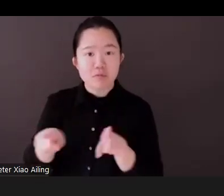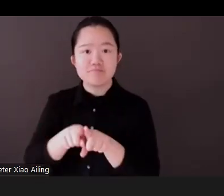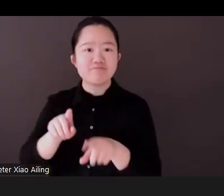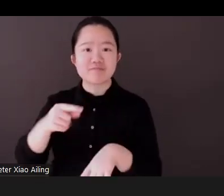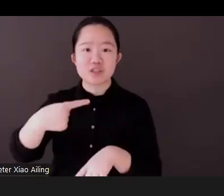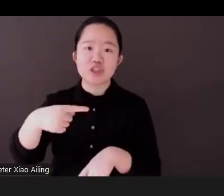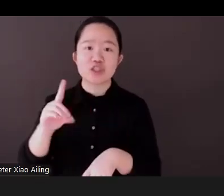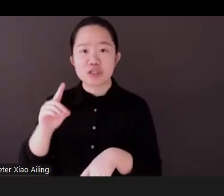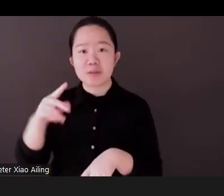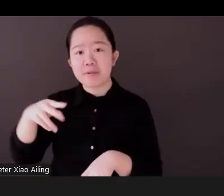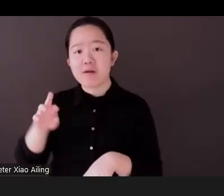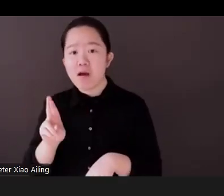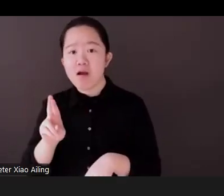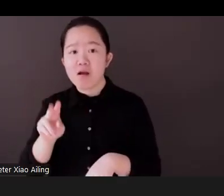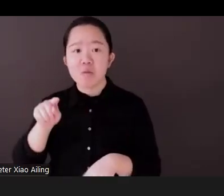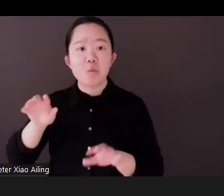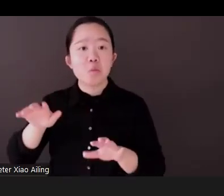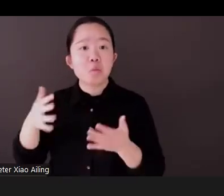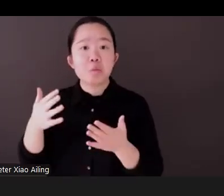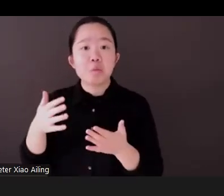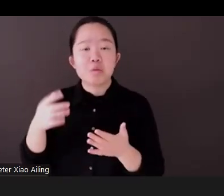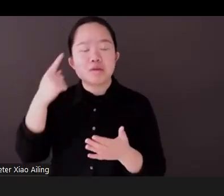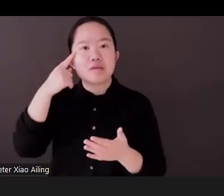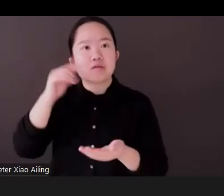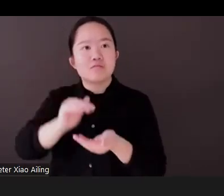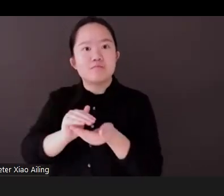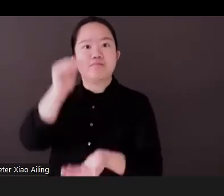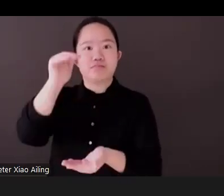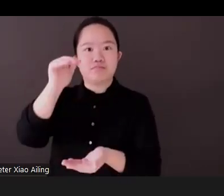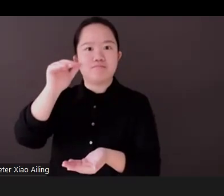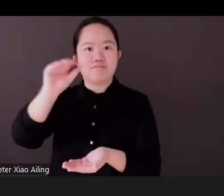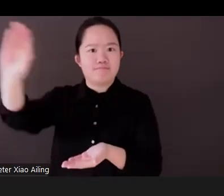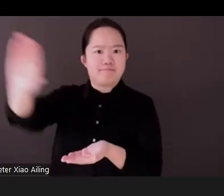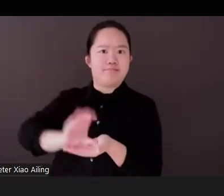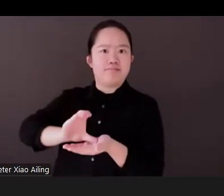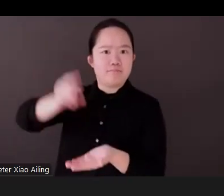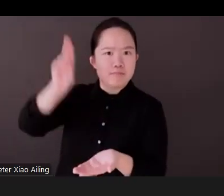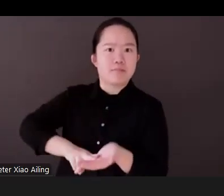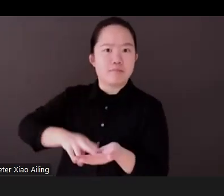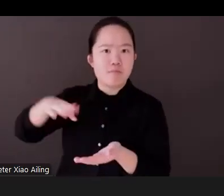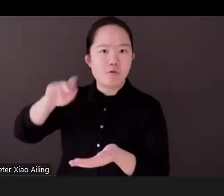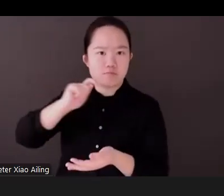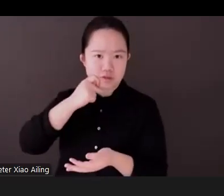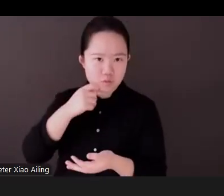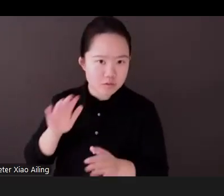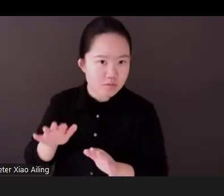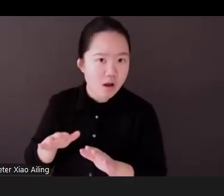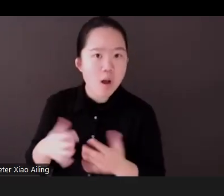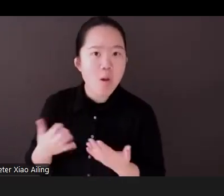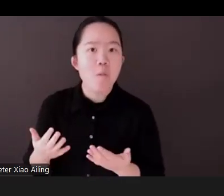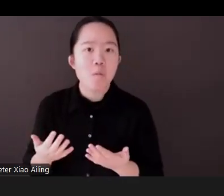bigger fines, I think is or do you think it will be enough with those fines? I think in Norway, at